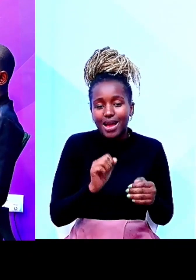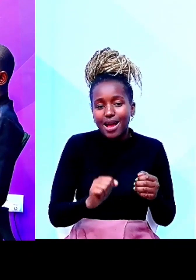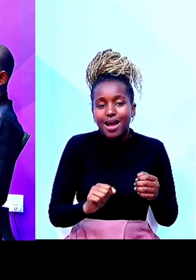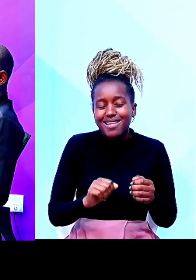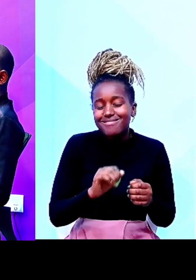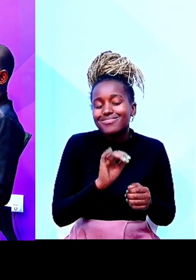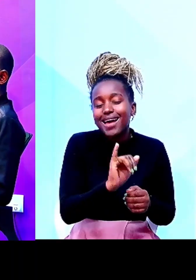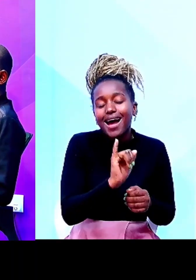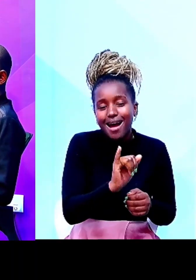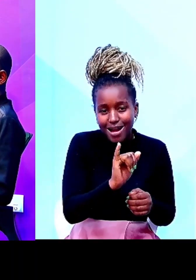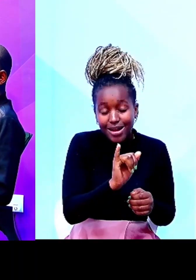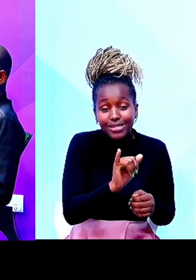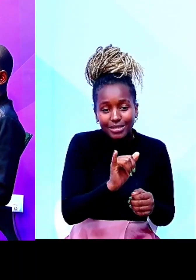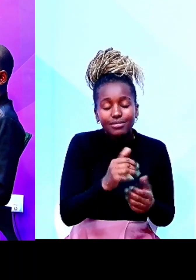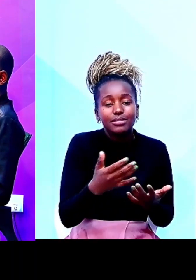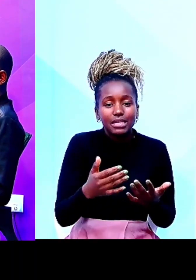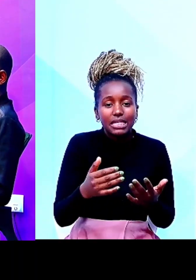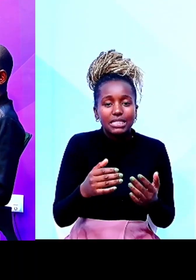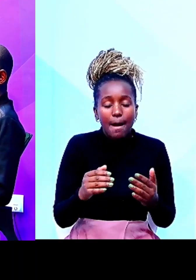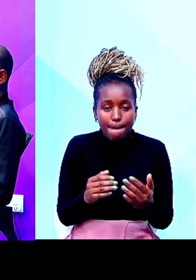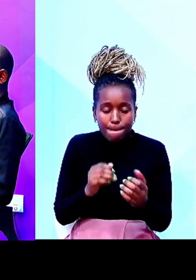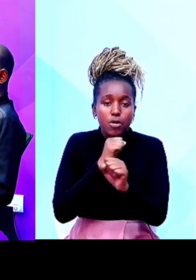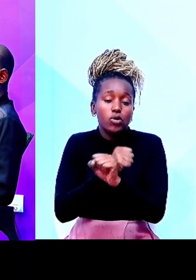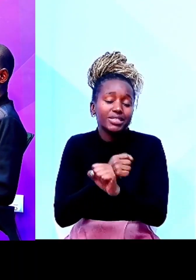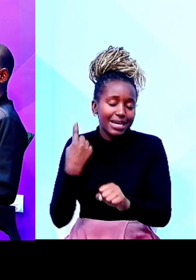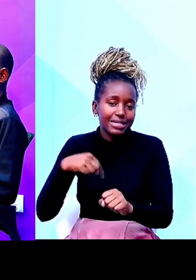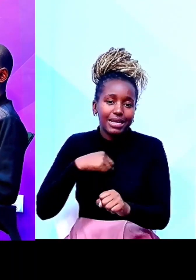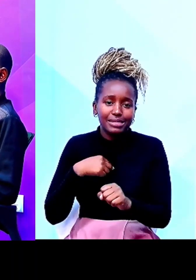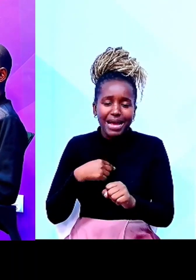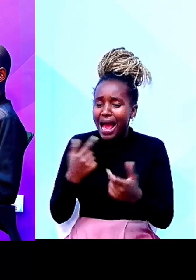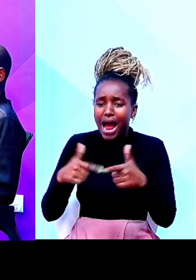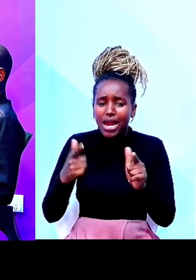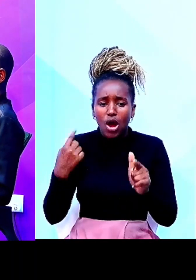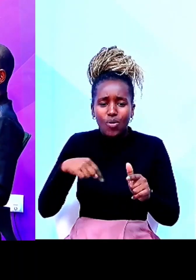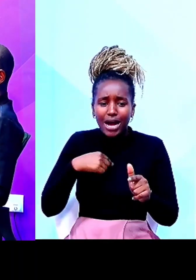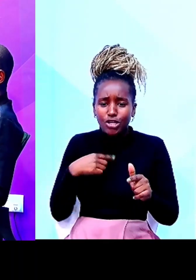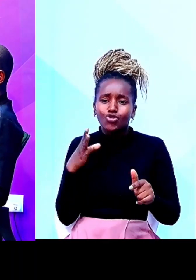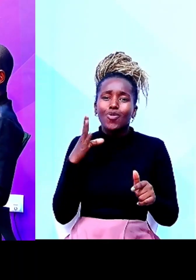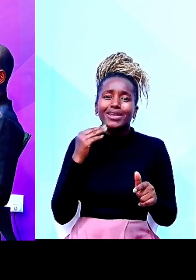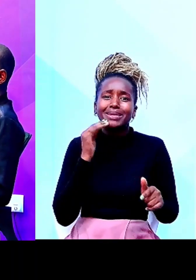to this kind of triggers, so that will make them